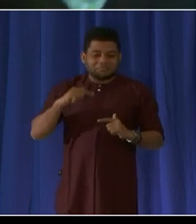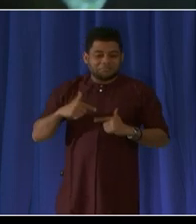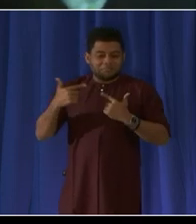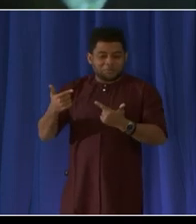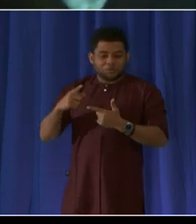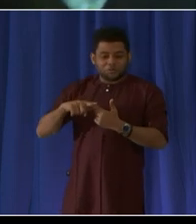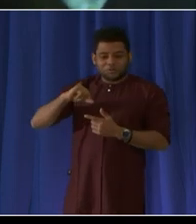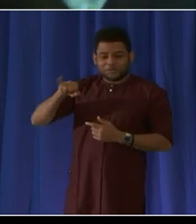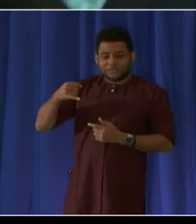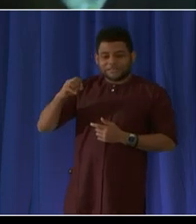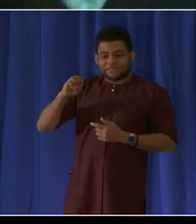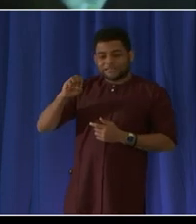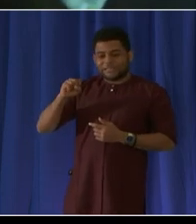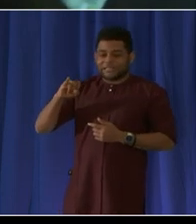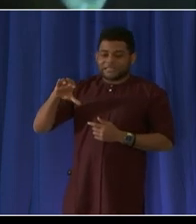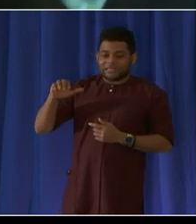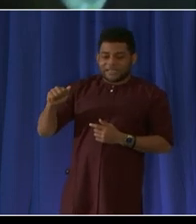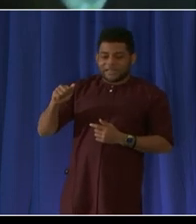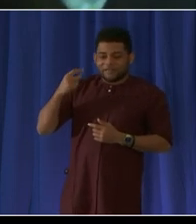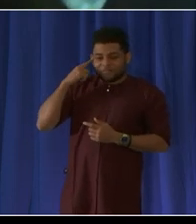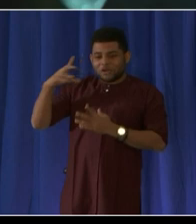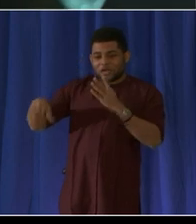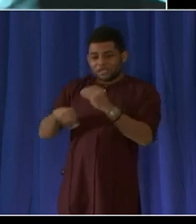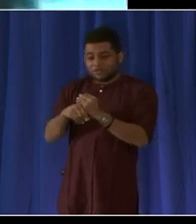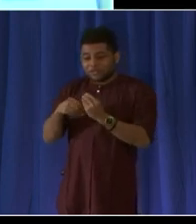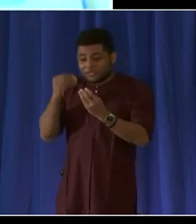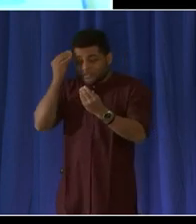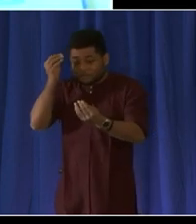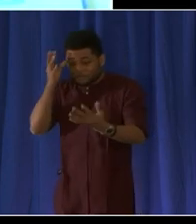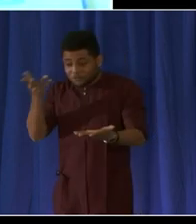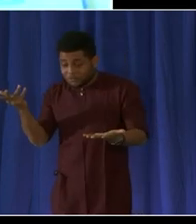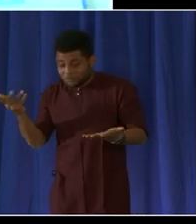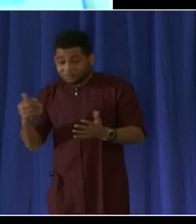to Jessica for some additional updates.